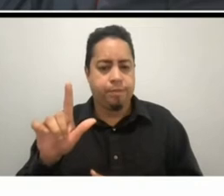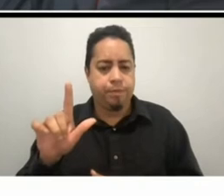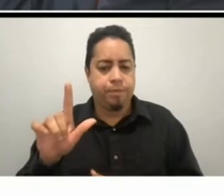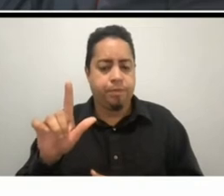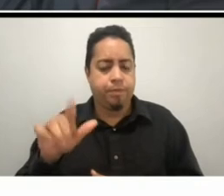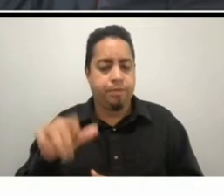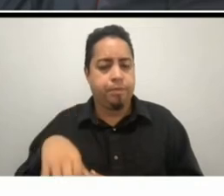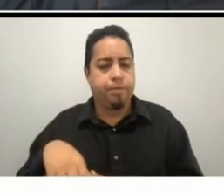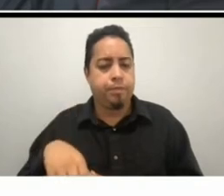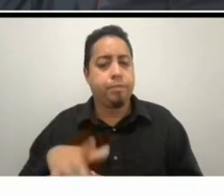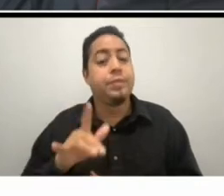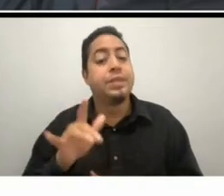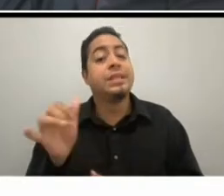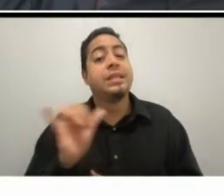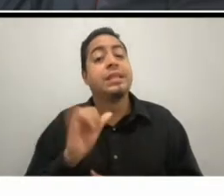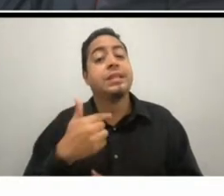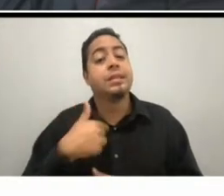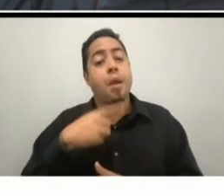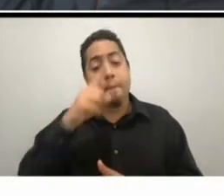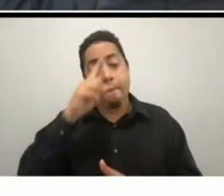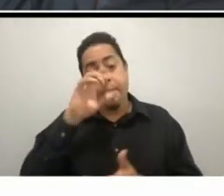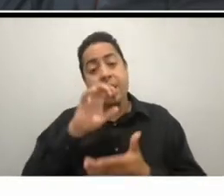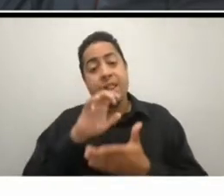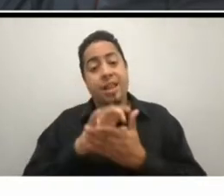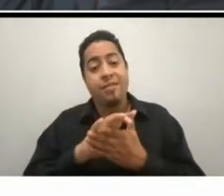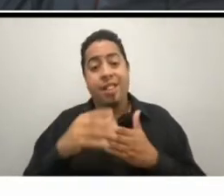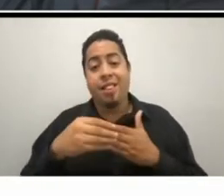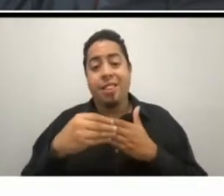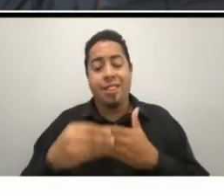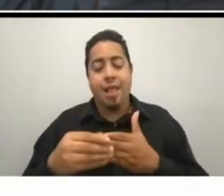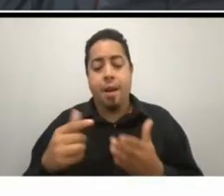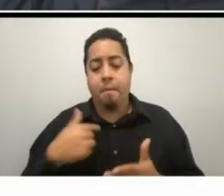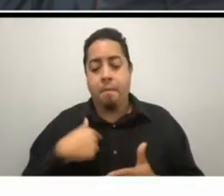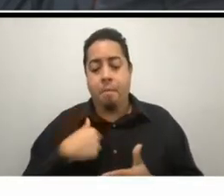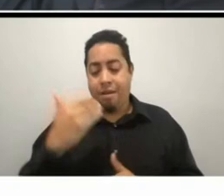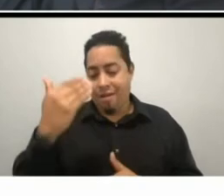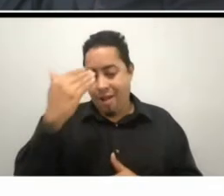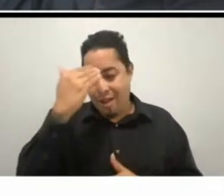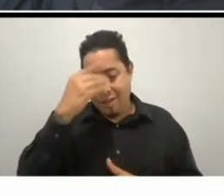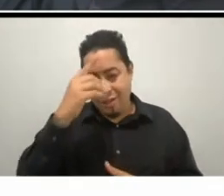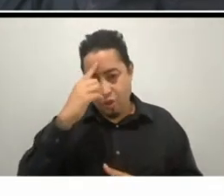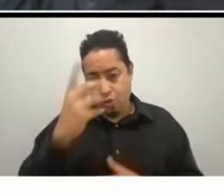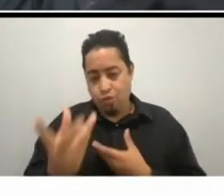as I believe he led my conscience to embrace.